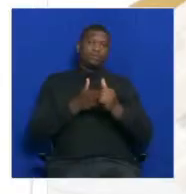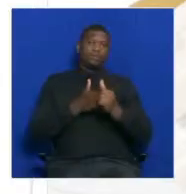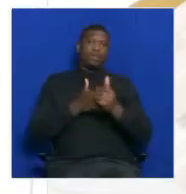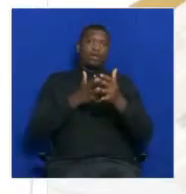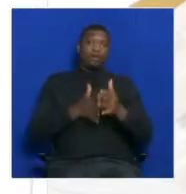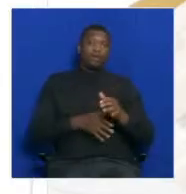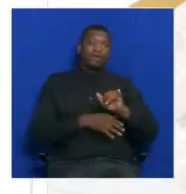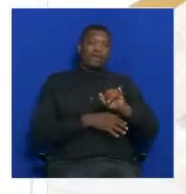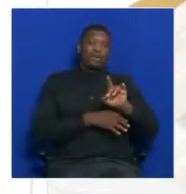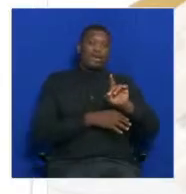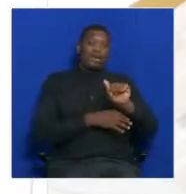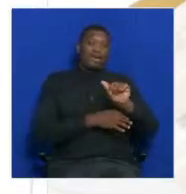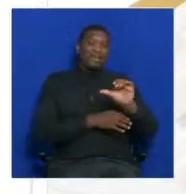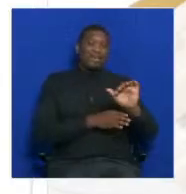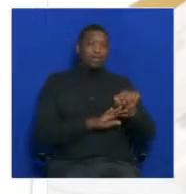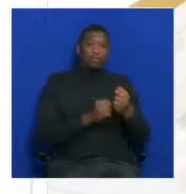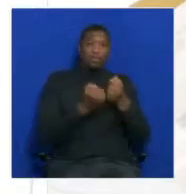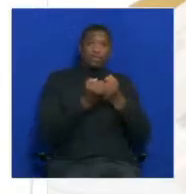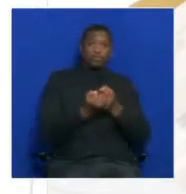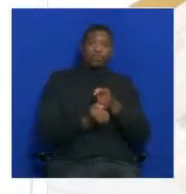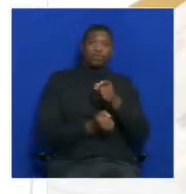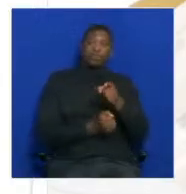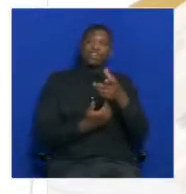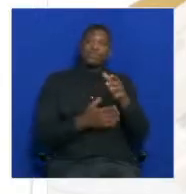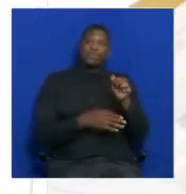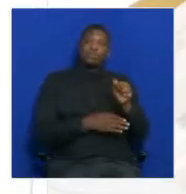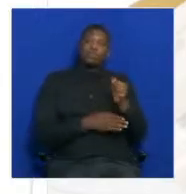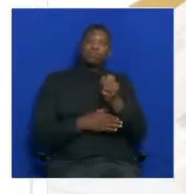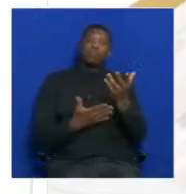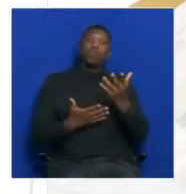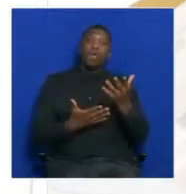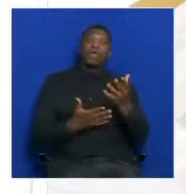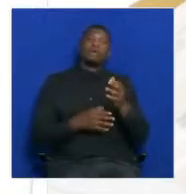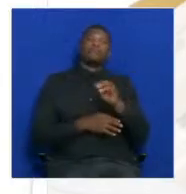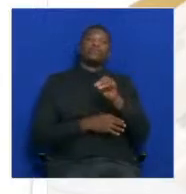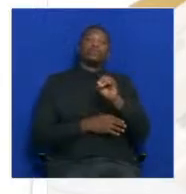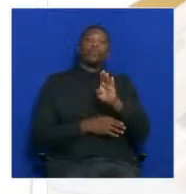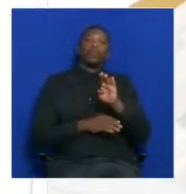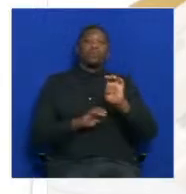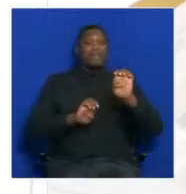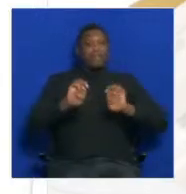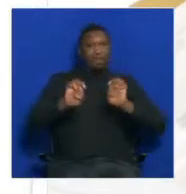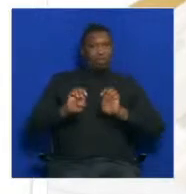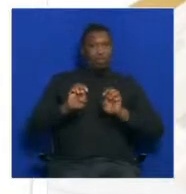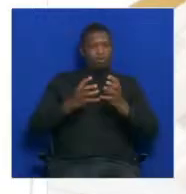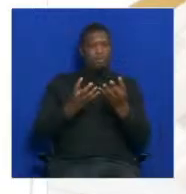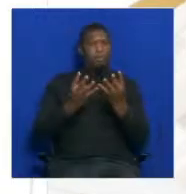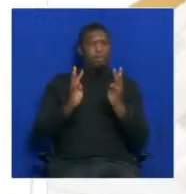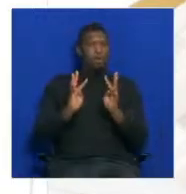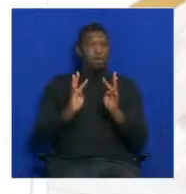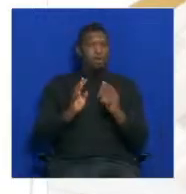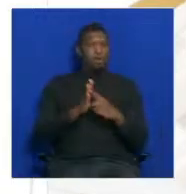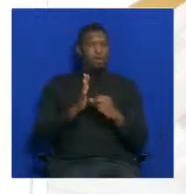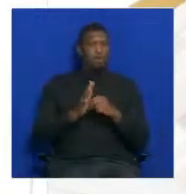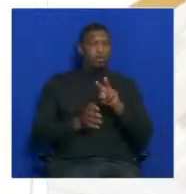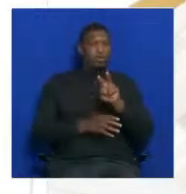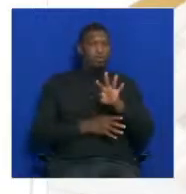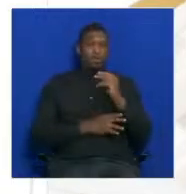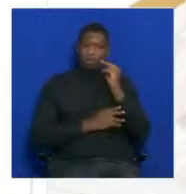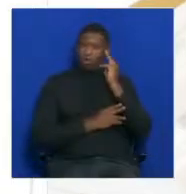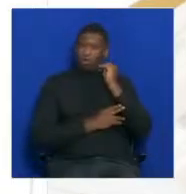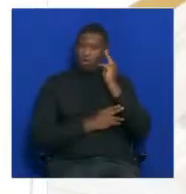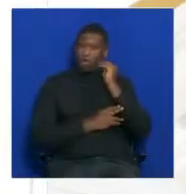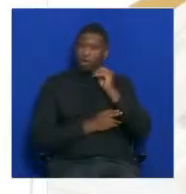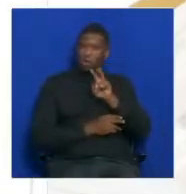The post was placed before the job evaluation panel on the 25th of November 2025. The recommendations